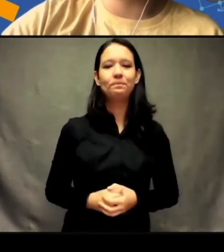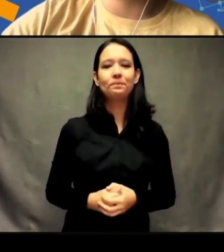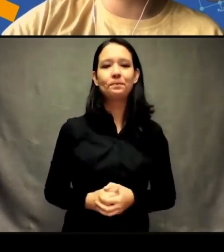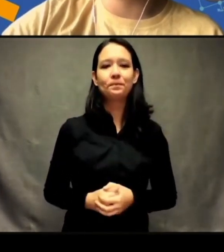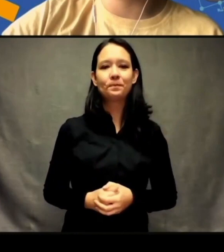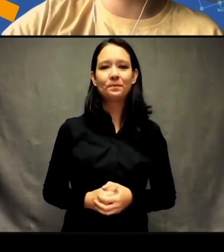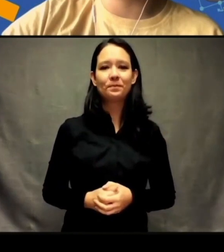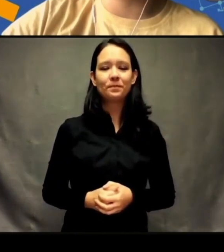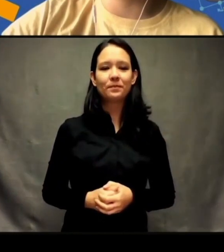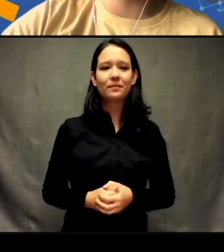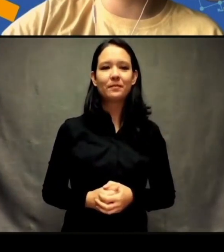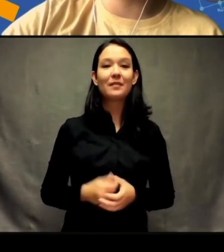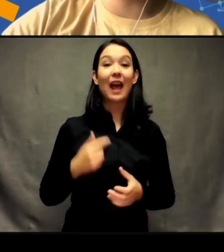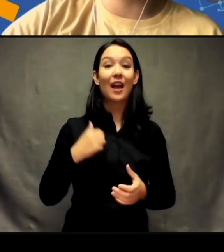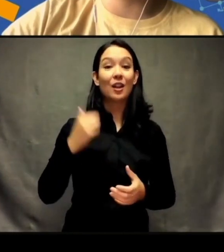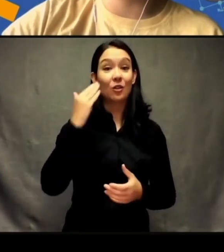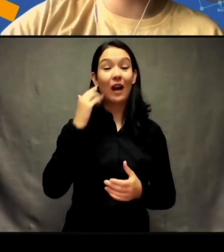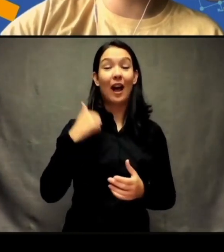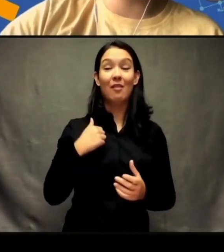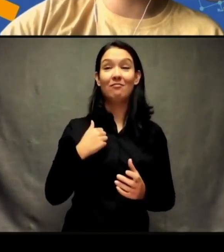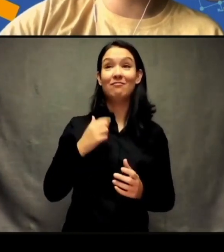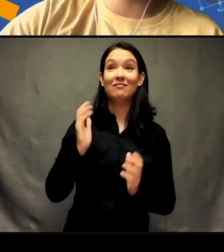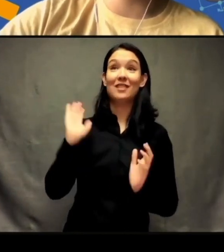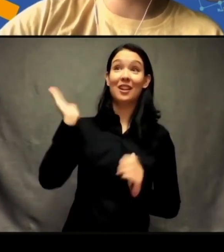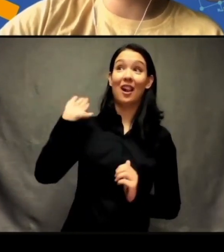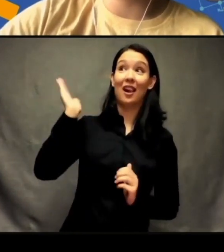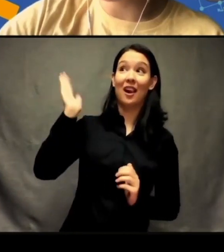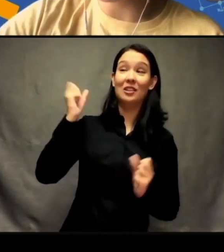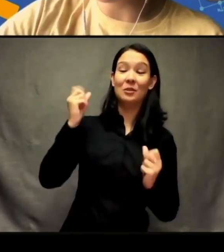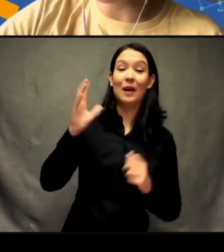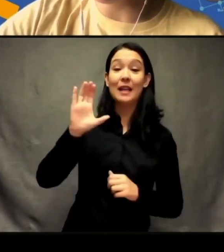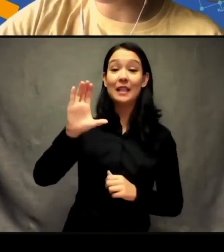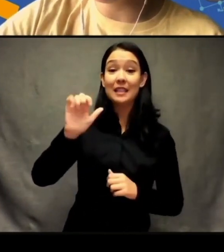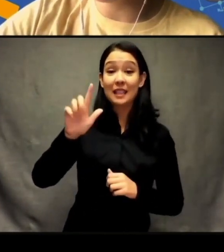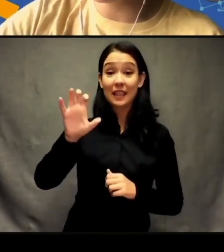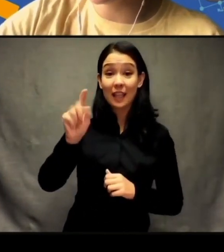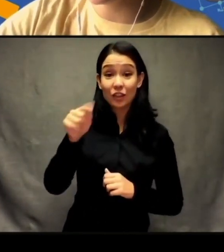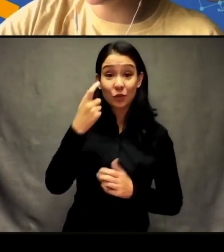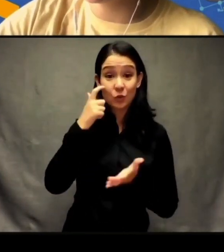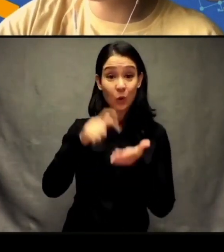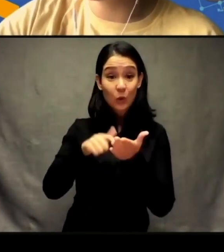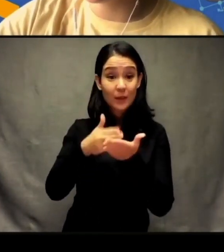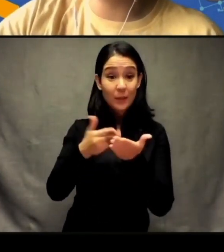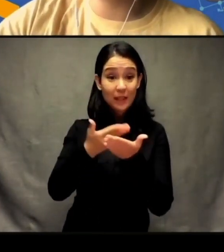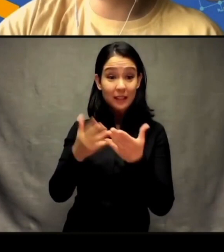And I've been talking about, so I wanted to invite Celeste if she's noticed some things too in the comments.